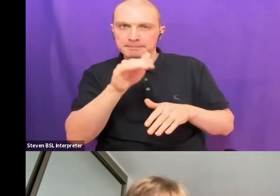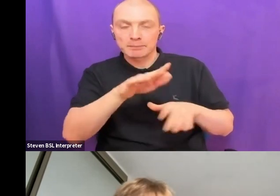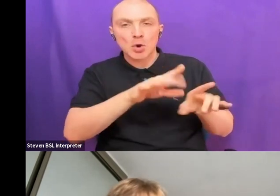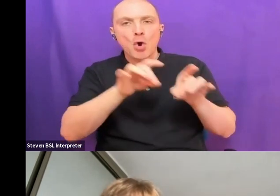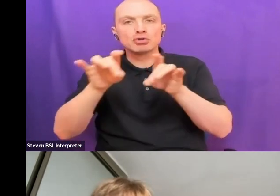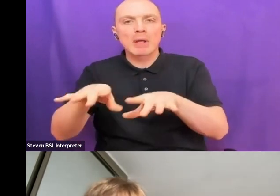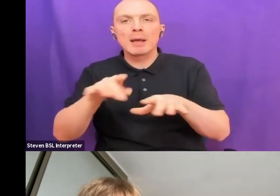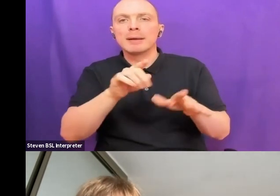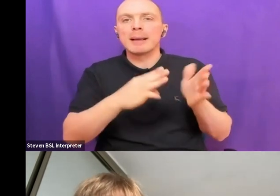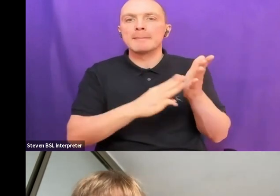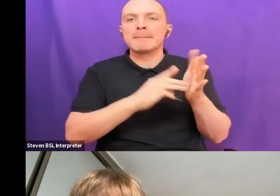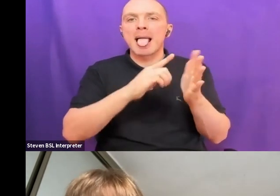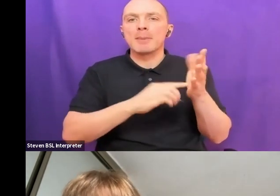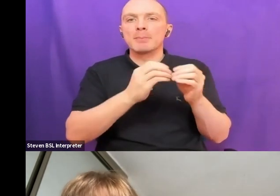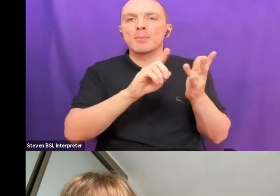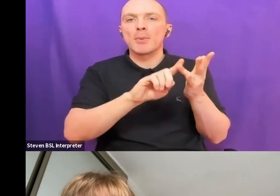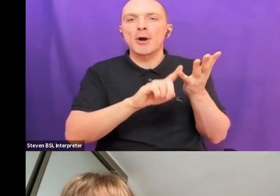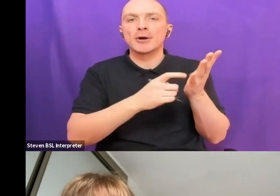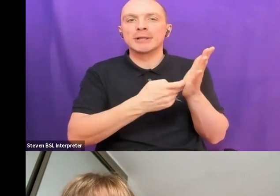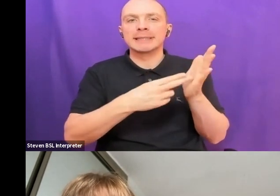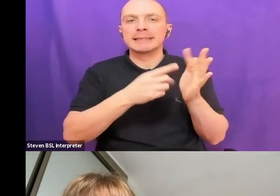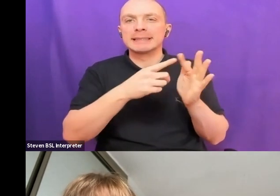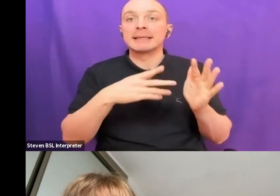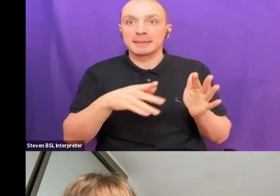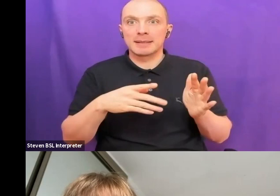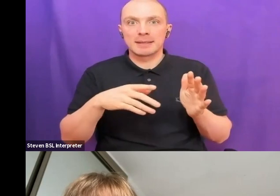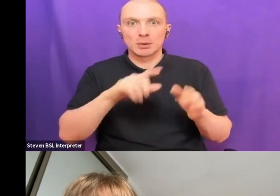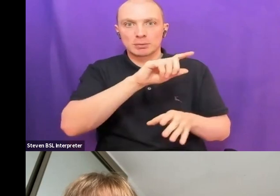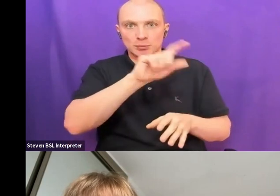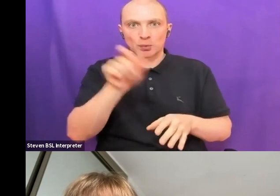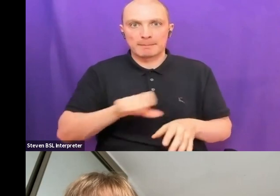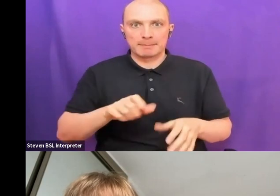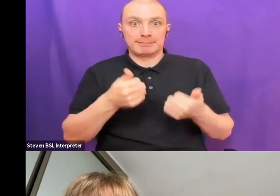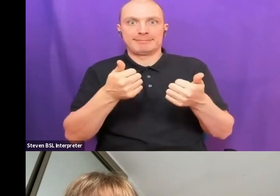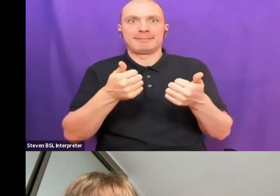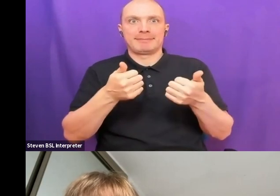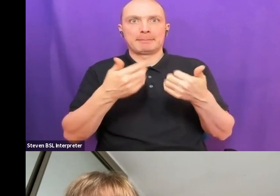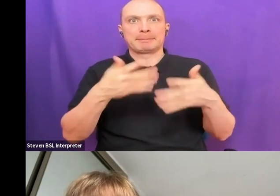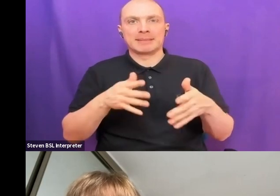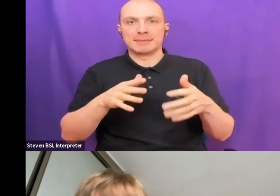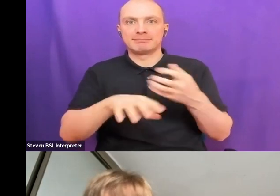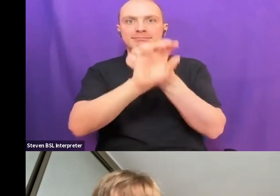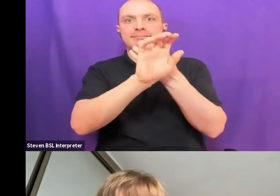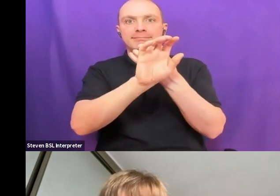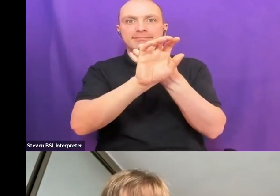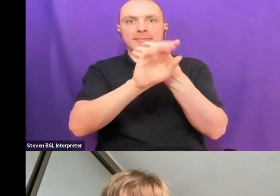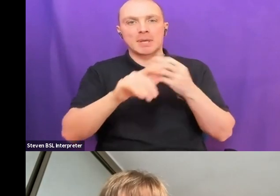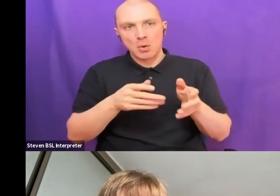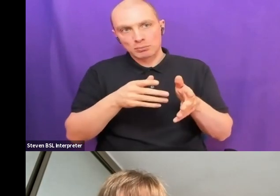days we would have had to get in a plane and go to Melbourne, but we now don't have to do that anymore. So perhaps that's quite good for our climate change ambitions as